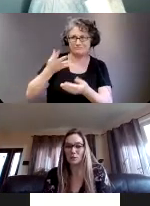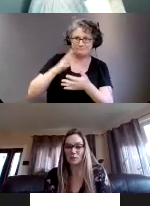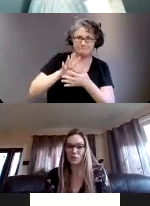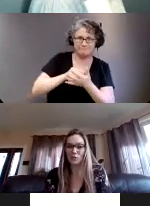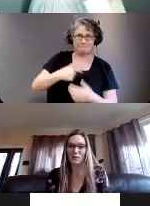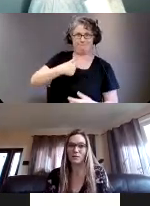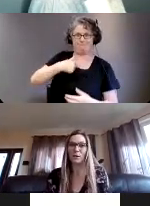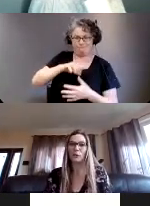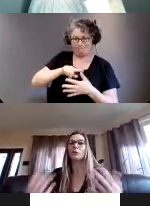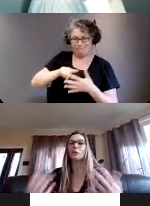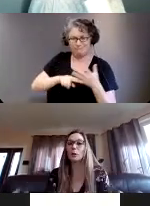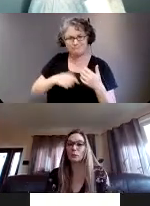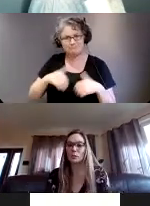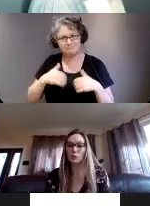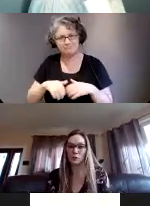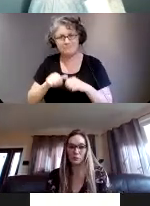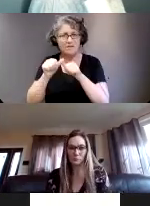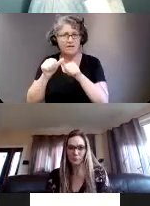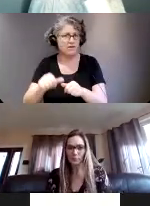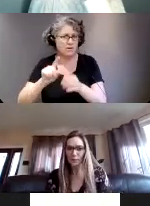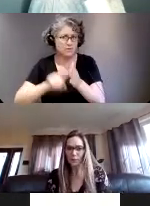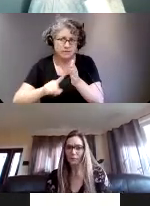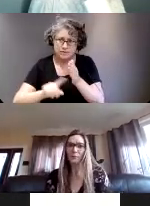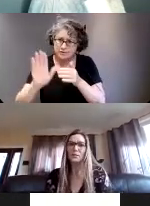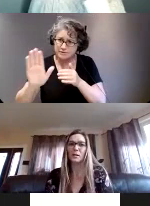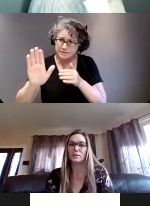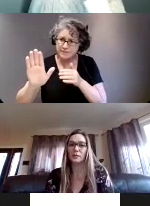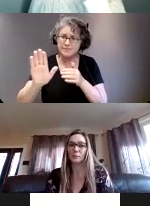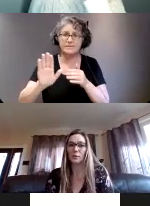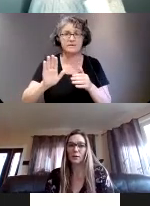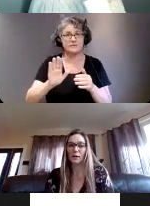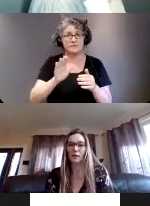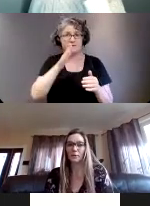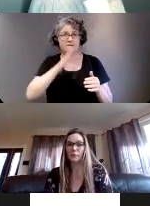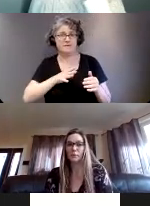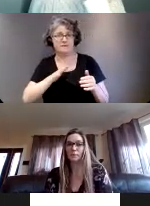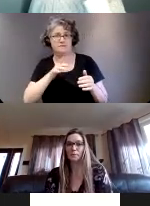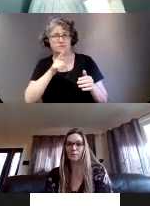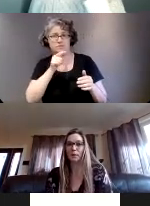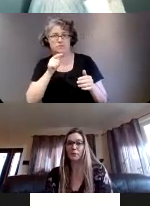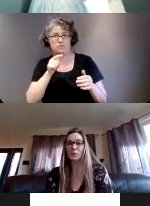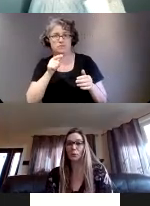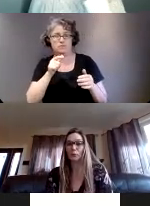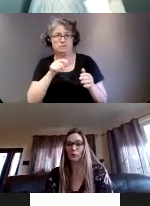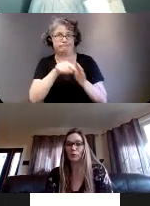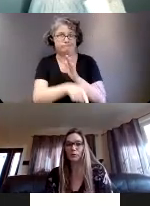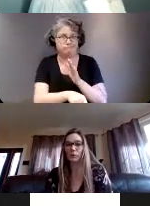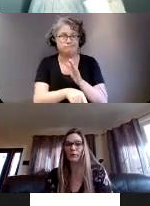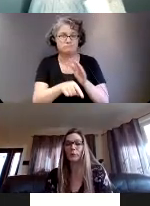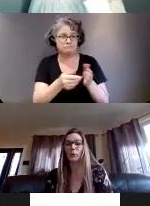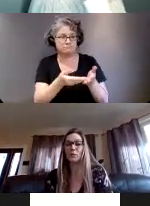do these presentations. And with your ongoing research with femicides, I think it's important